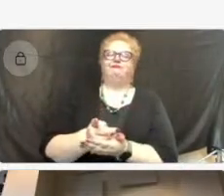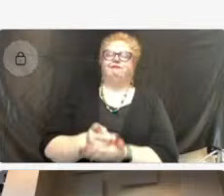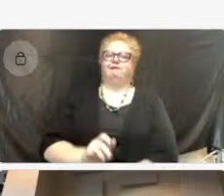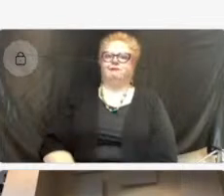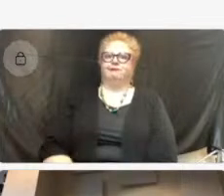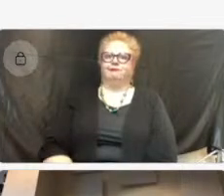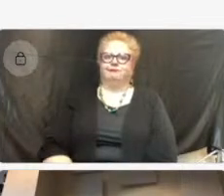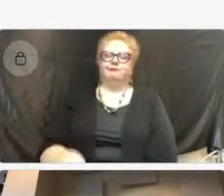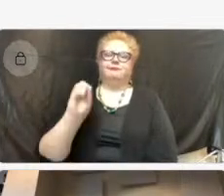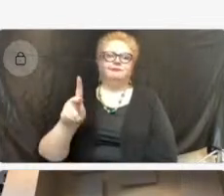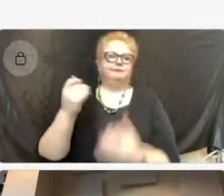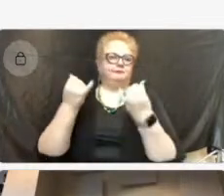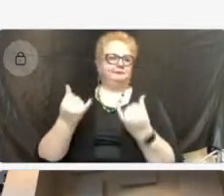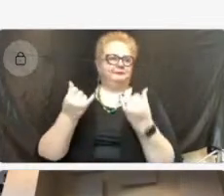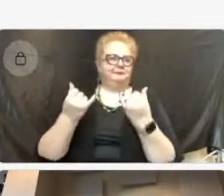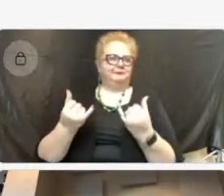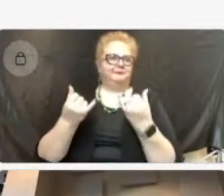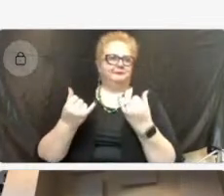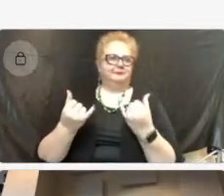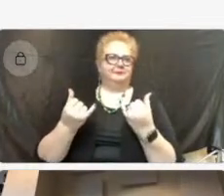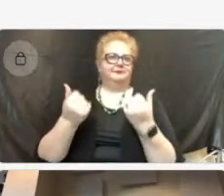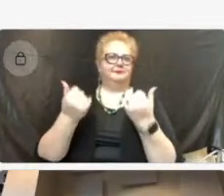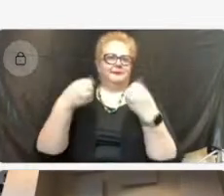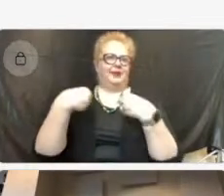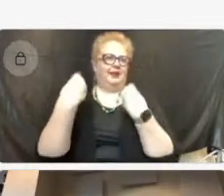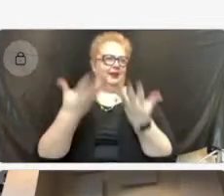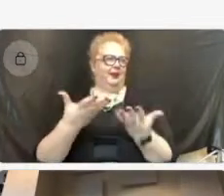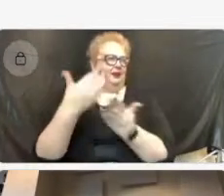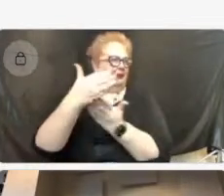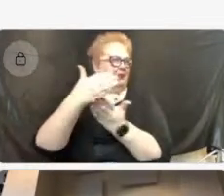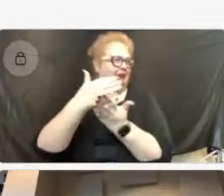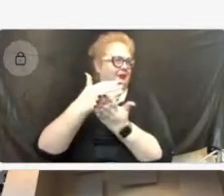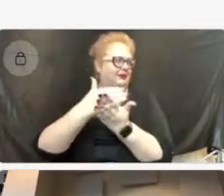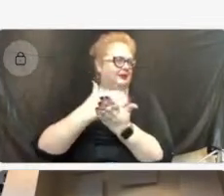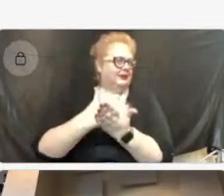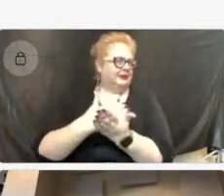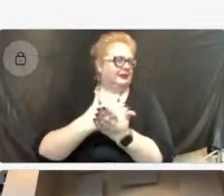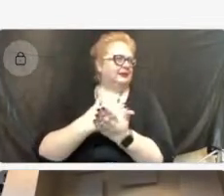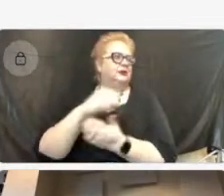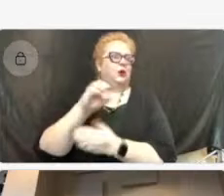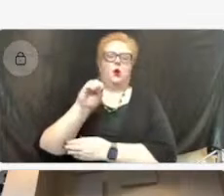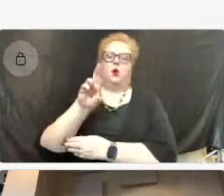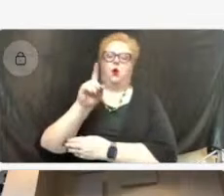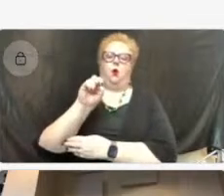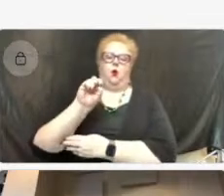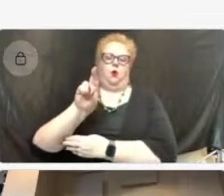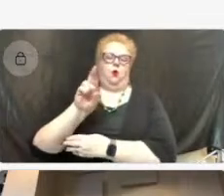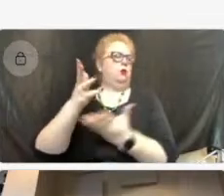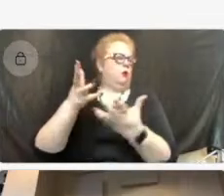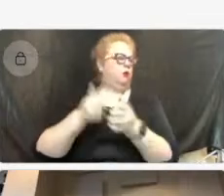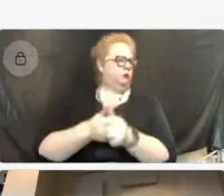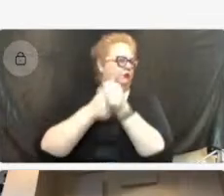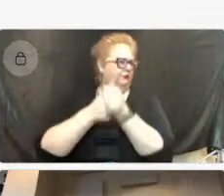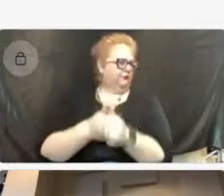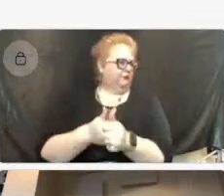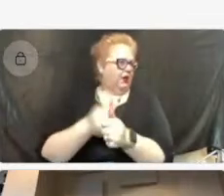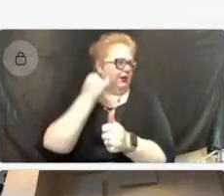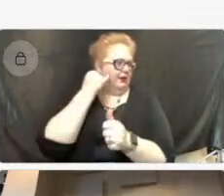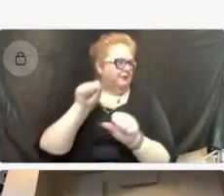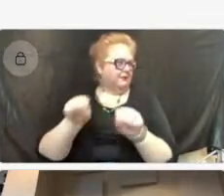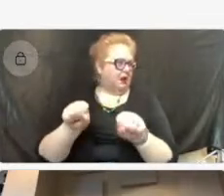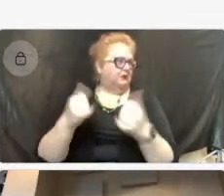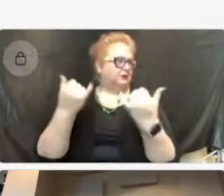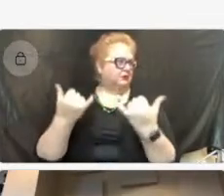Romy, I think I gave you little lists in order that I'd like to go in if possible. So we'll have item